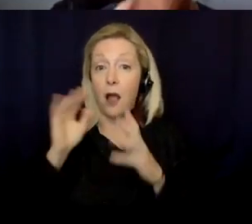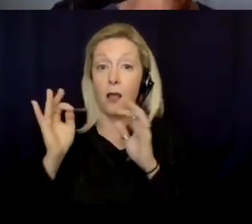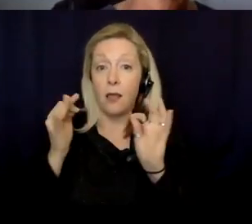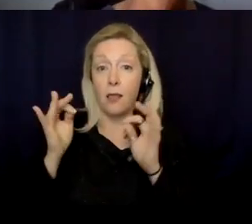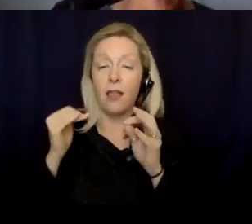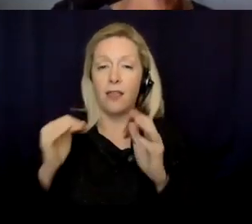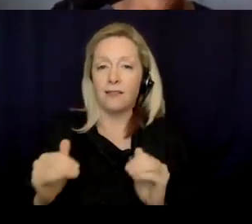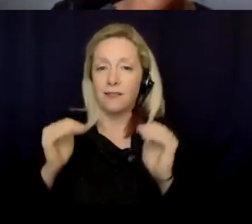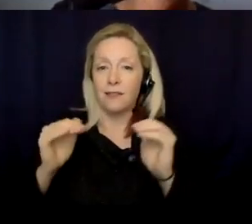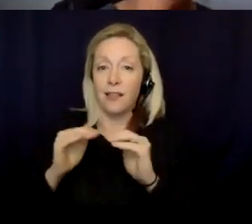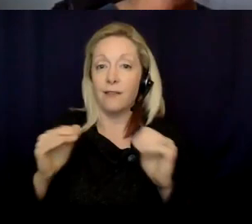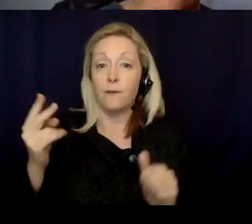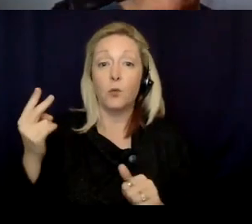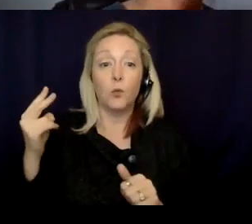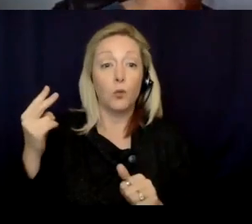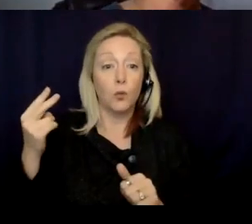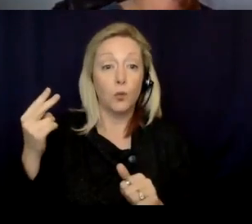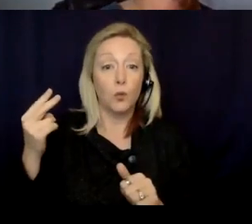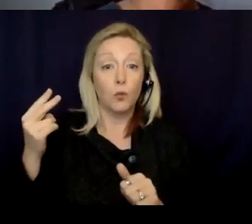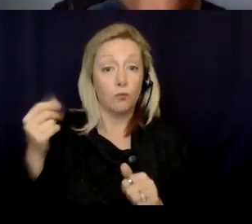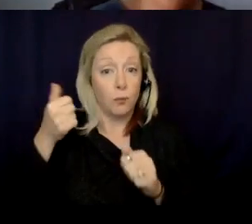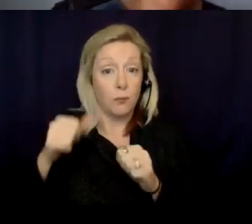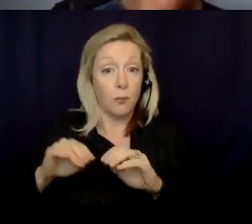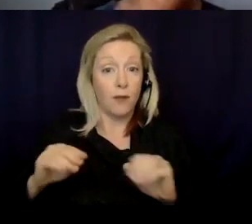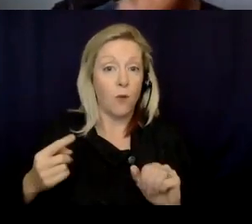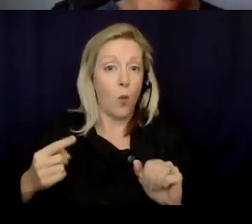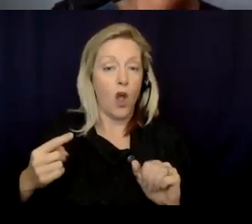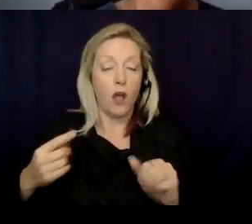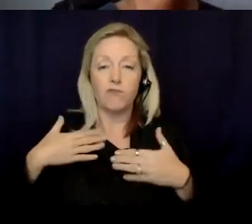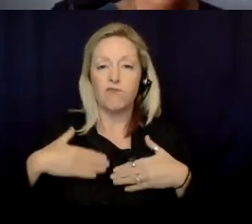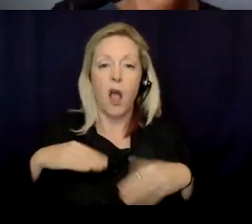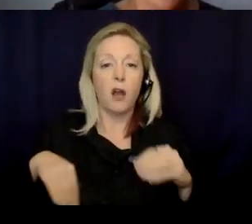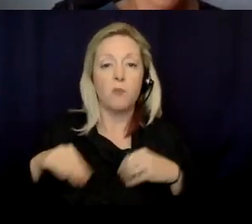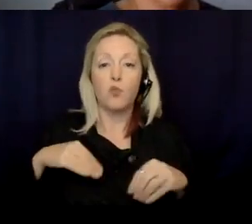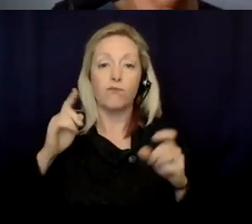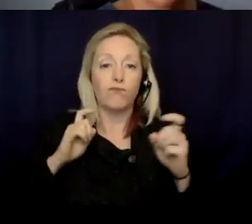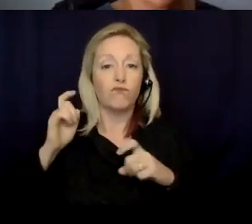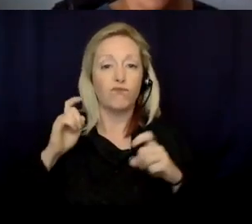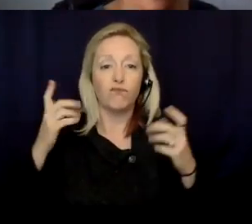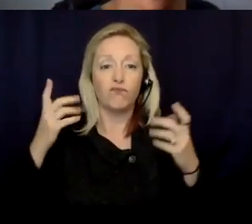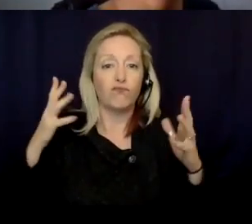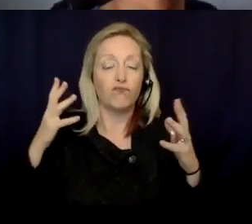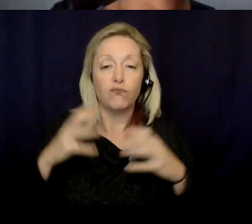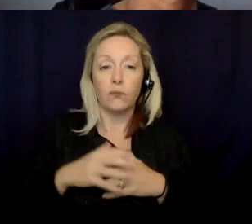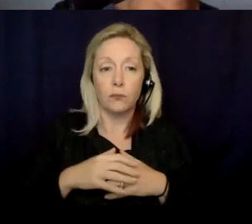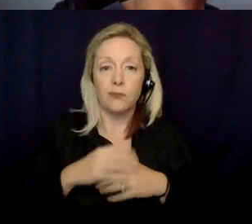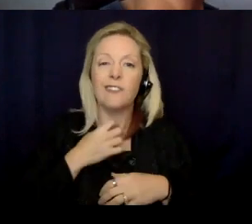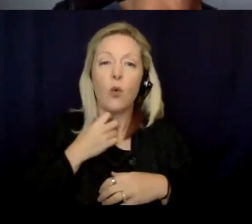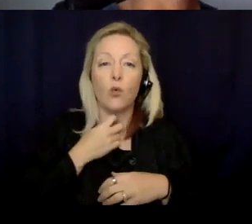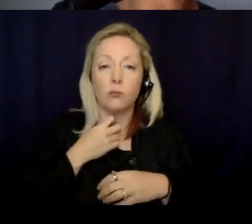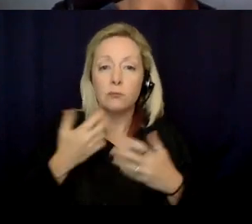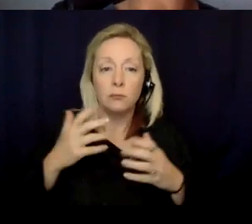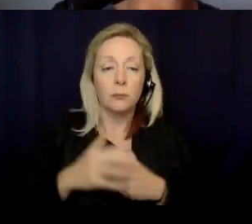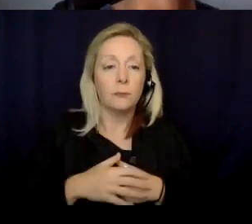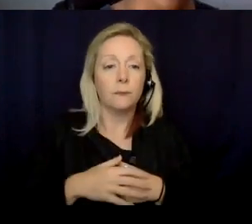bringing in the eyes. Whereas in level 1, they mostly used body movements, facial expression, and vocalizations.